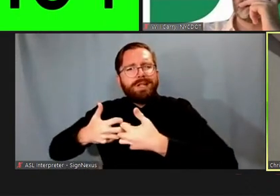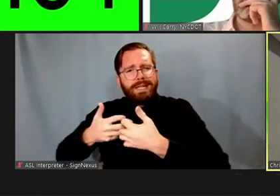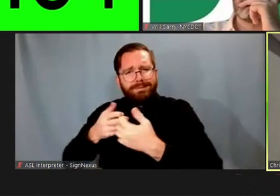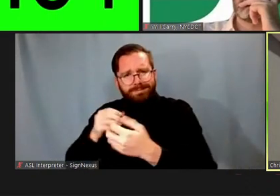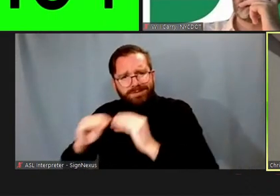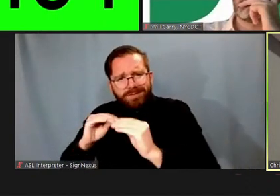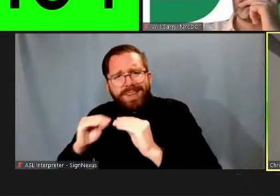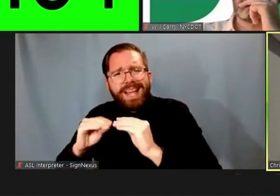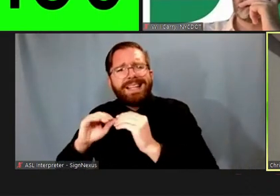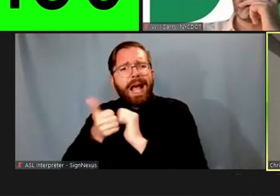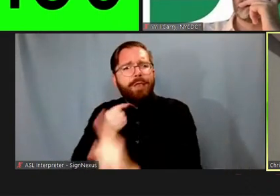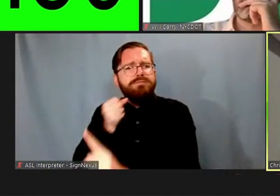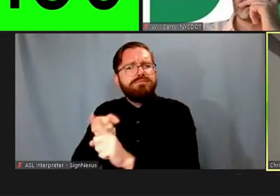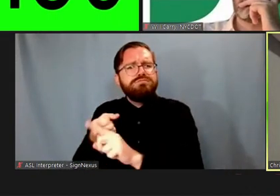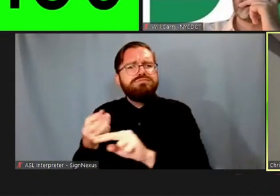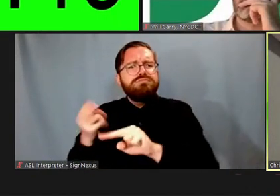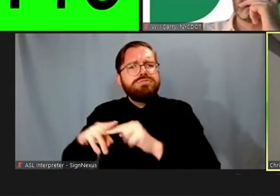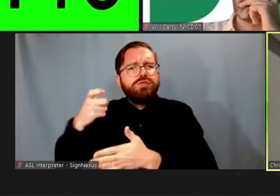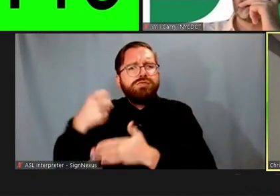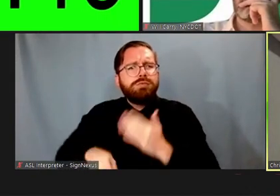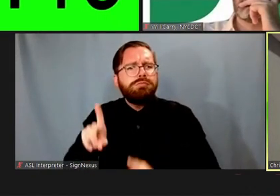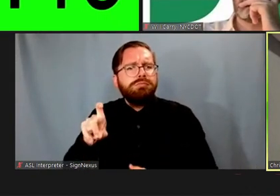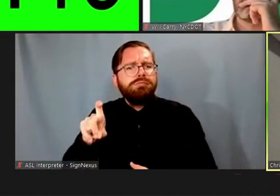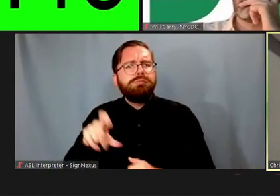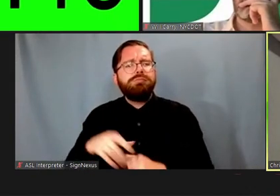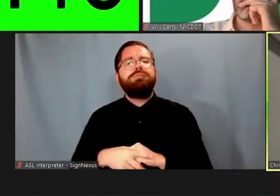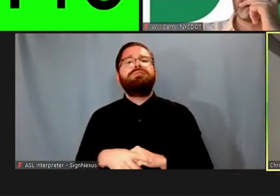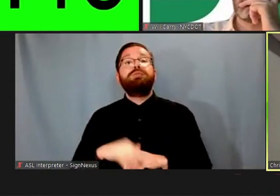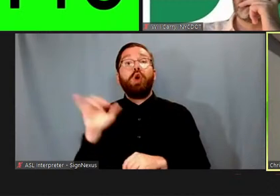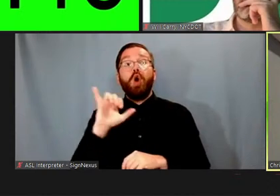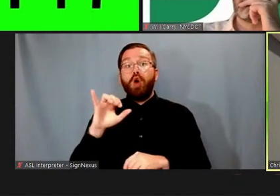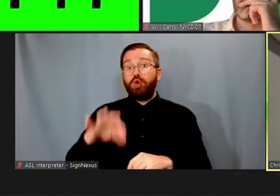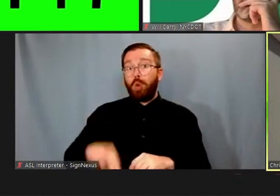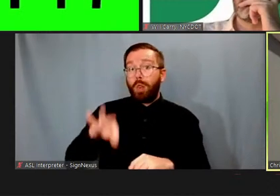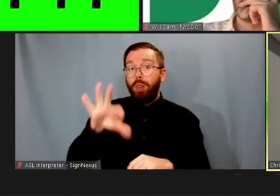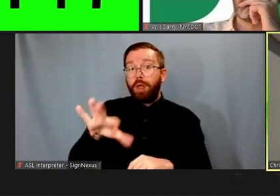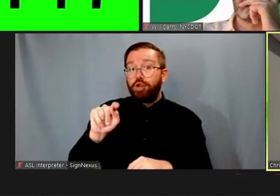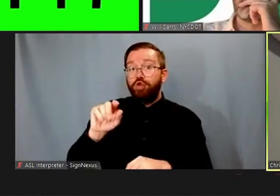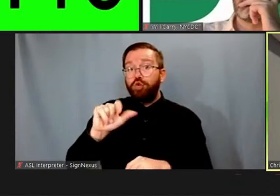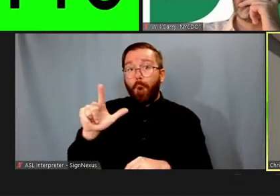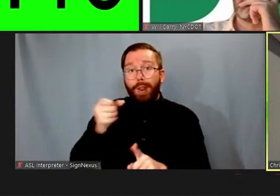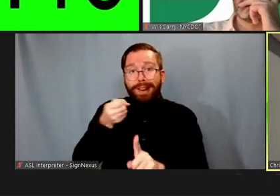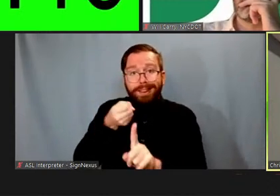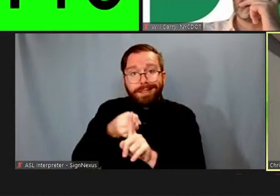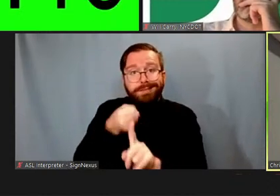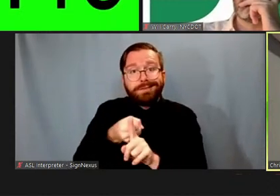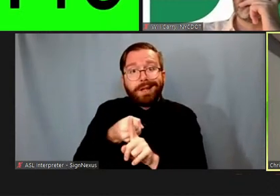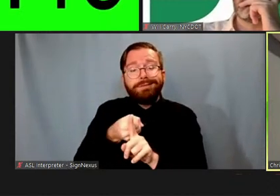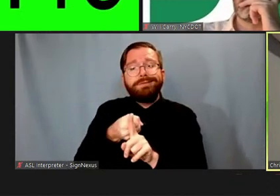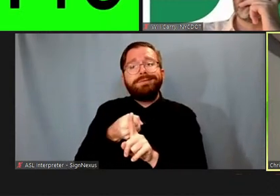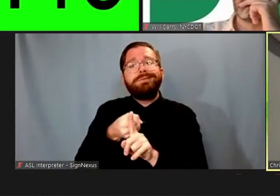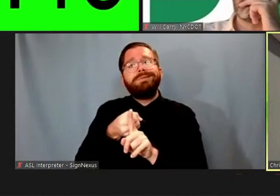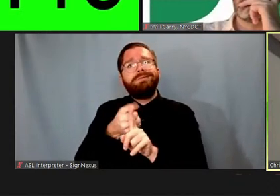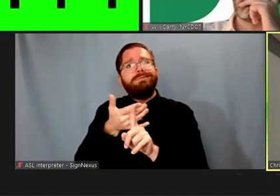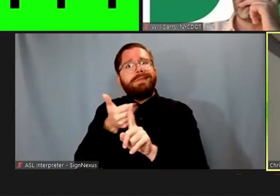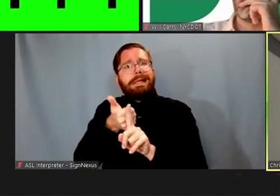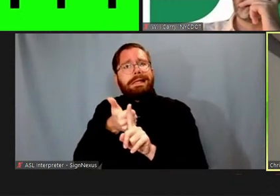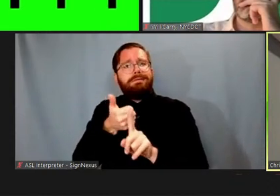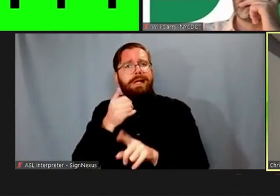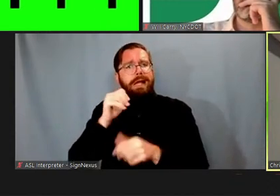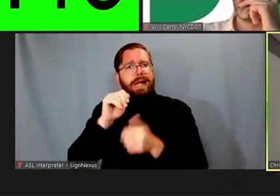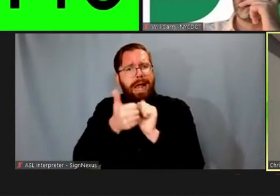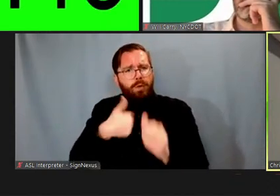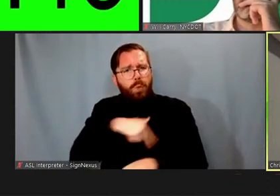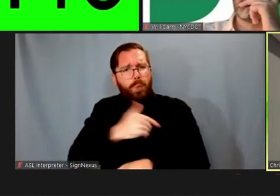comes to the toll itself how do we know the limit will be maintained for any extended period of time or whatever the final amount is